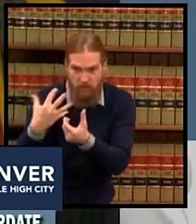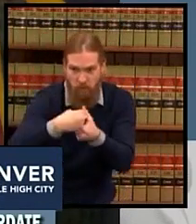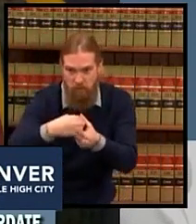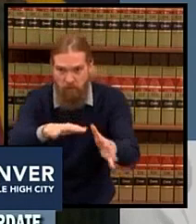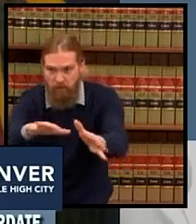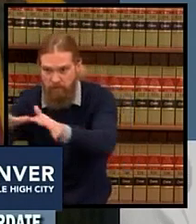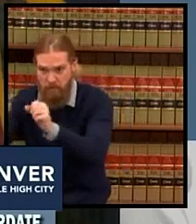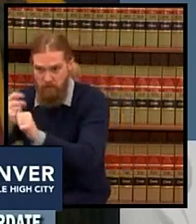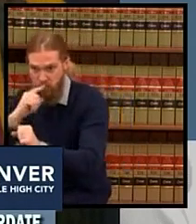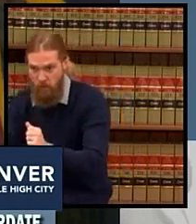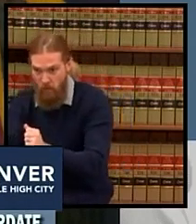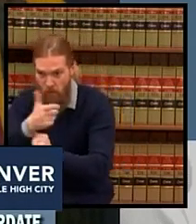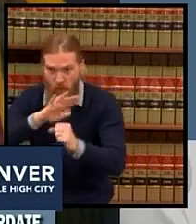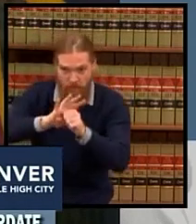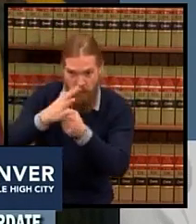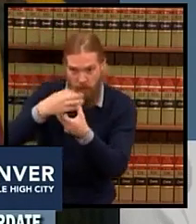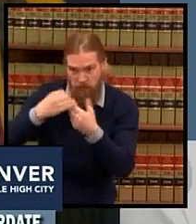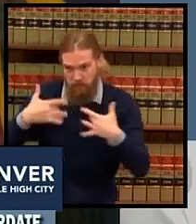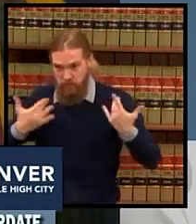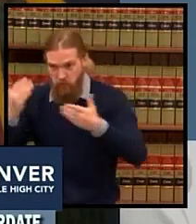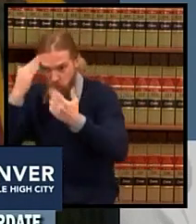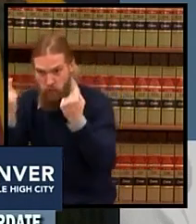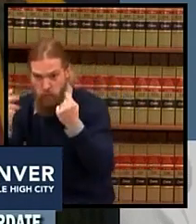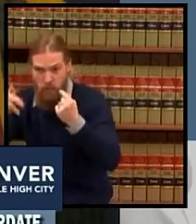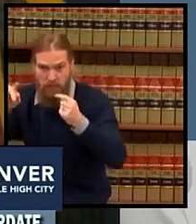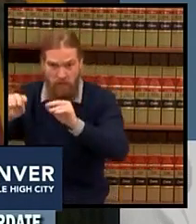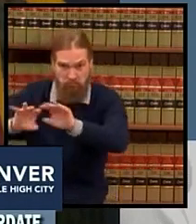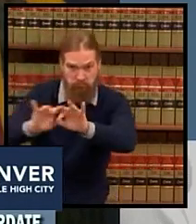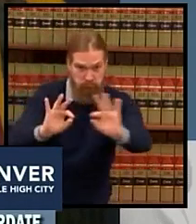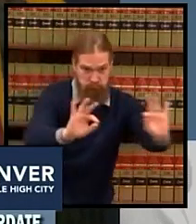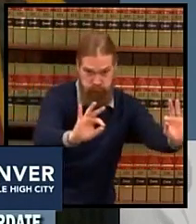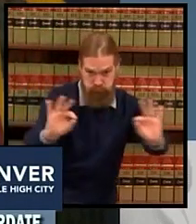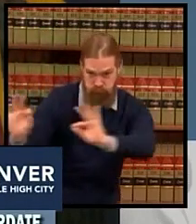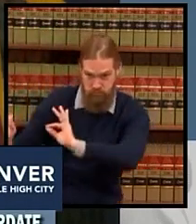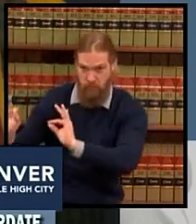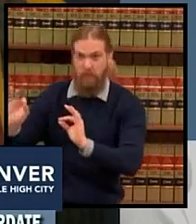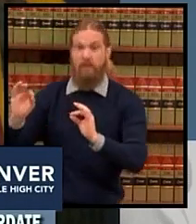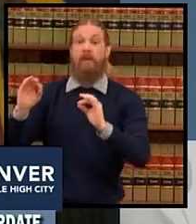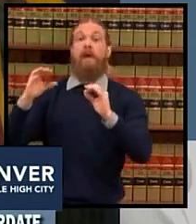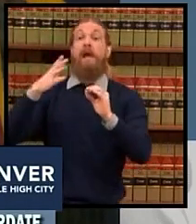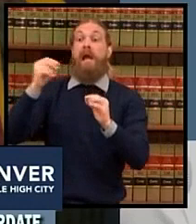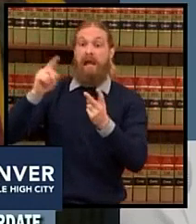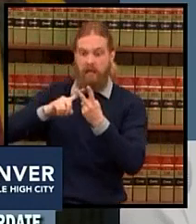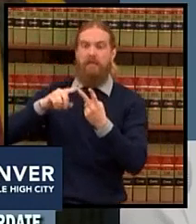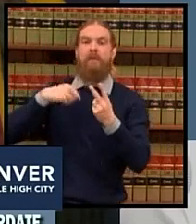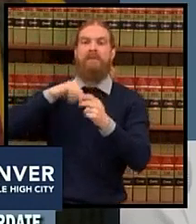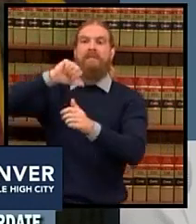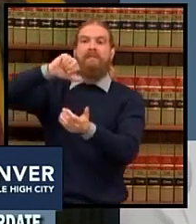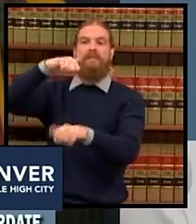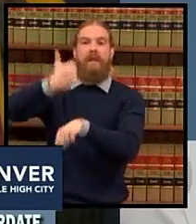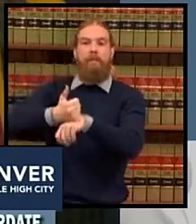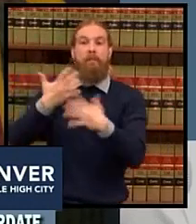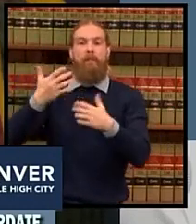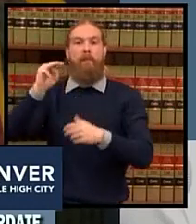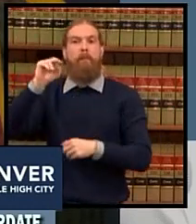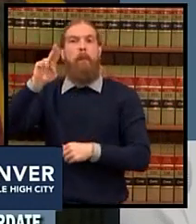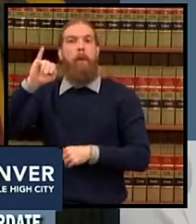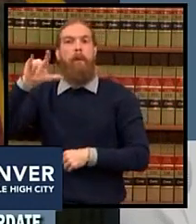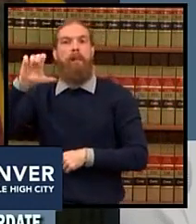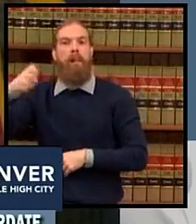pandemic. Setting up static or permanent sites is going to be critically important to us, where residents can predict and